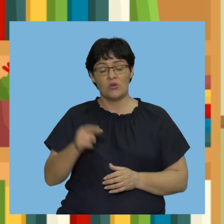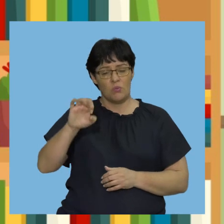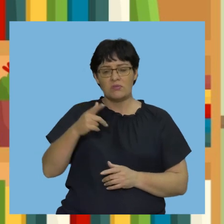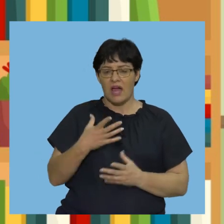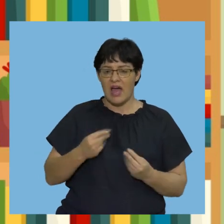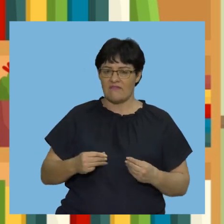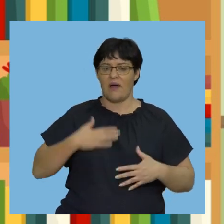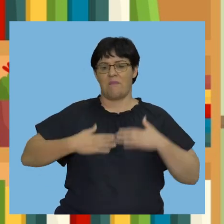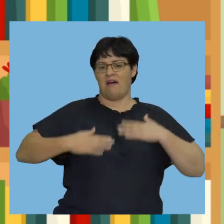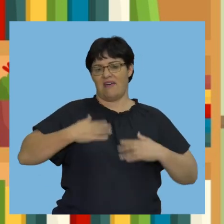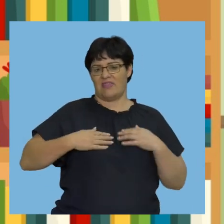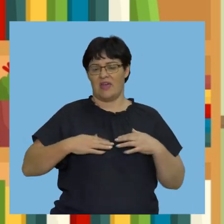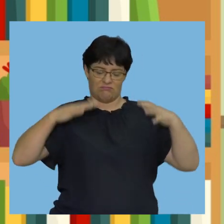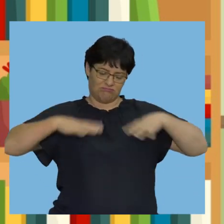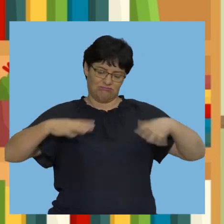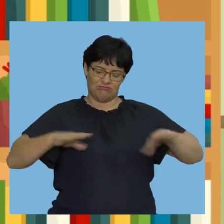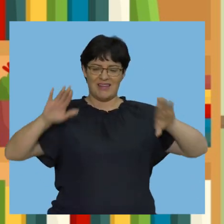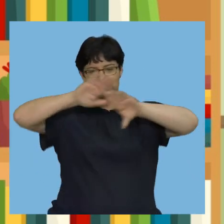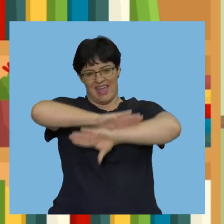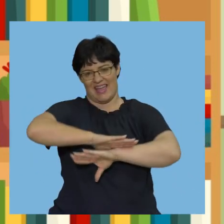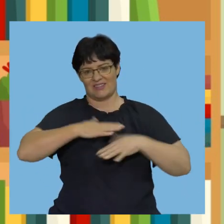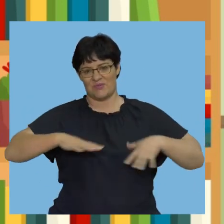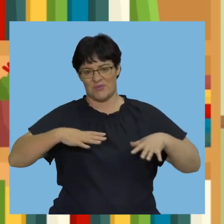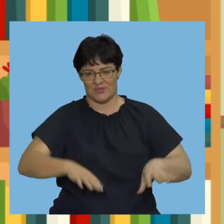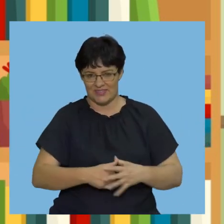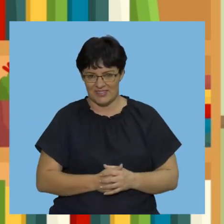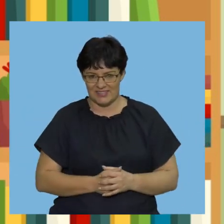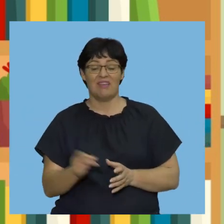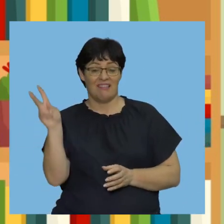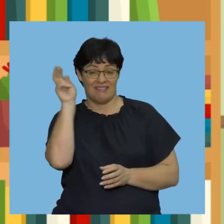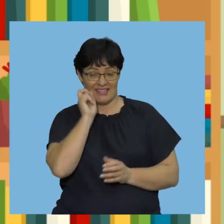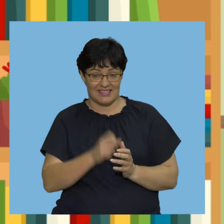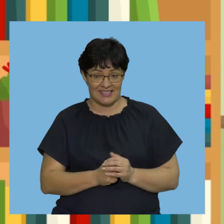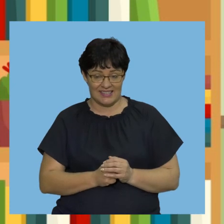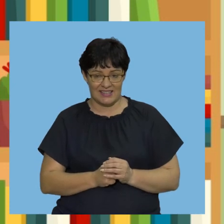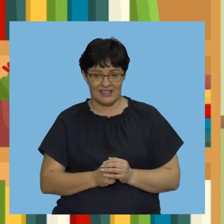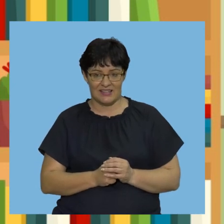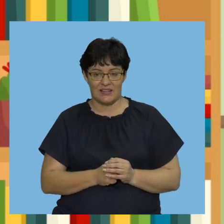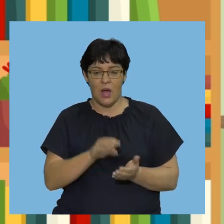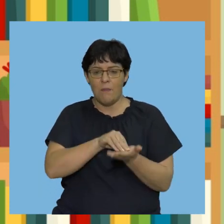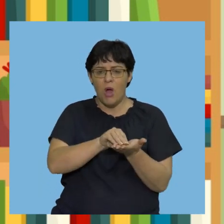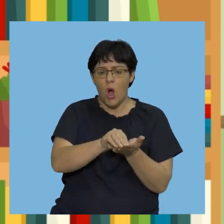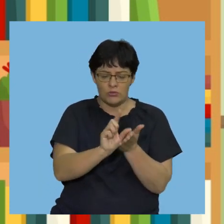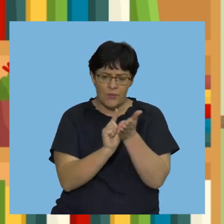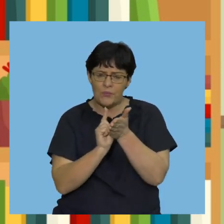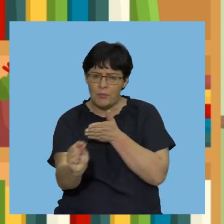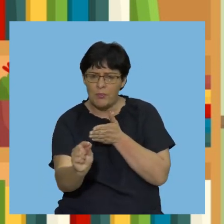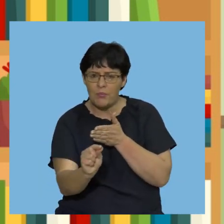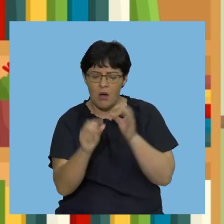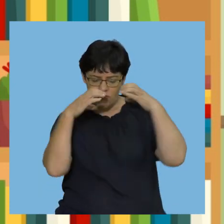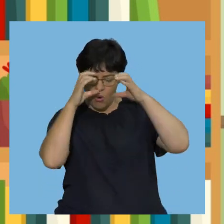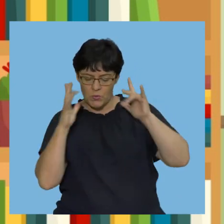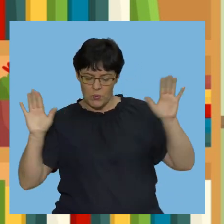on her pajamas. You've got it right. Listen. The mouse ran away as the